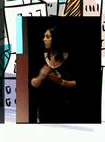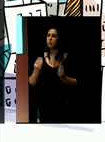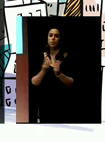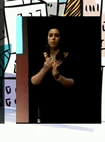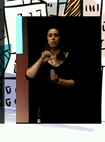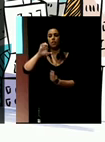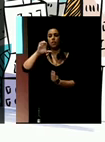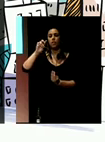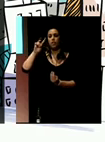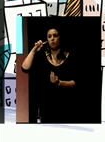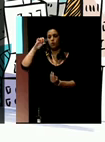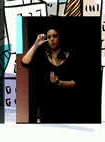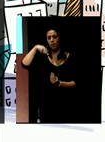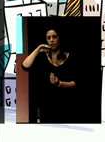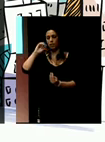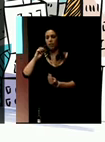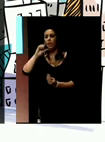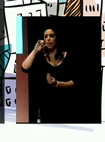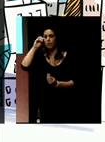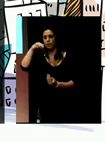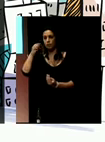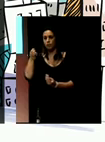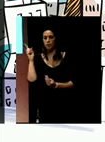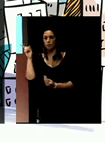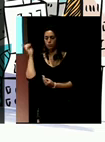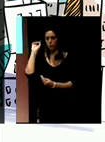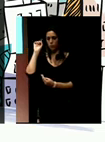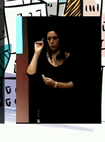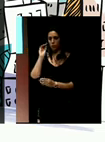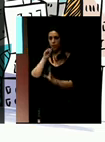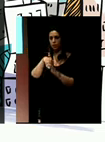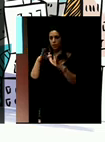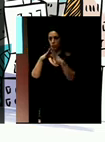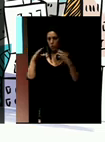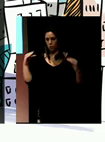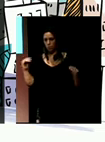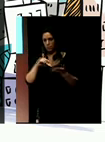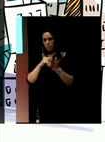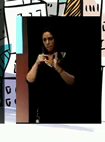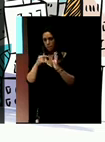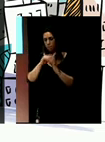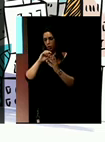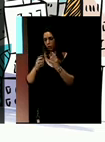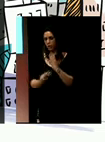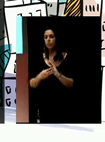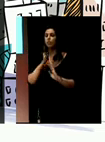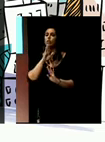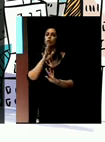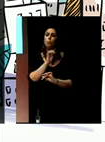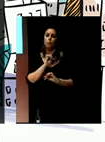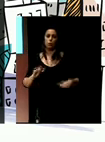We are going to listen to Eugenia Lima. She is an academic from the Polytechnical Institute of Coimbra.